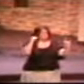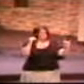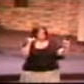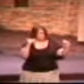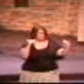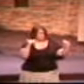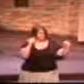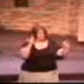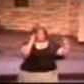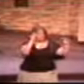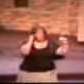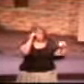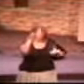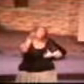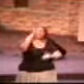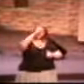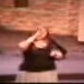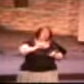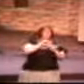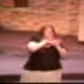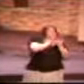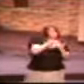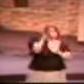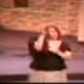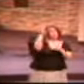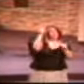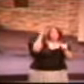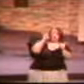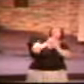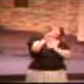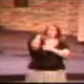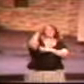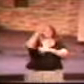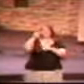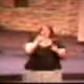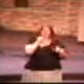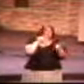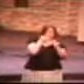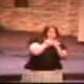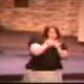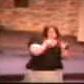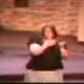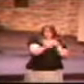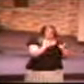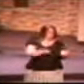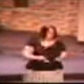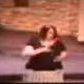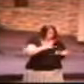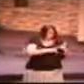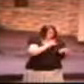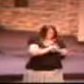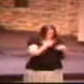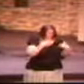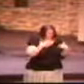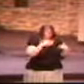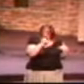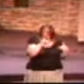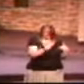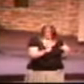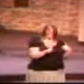hope that God is present hope that God is near hope that whatever world you're living in does not have the final say